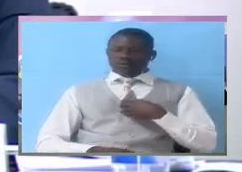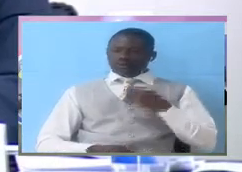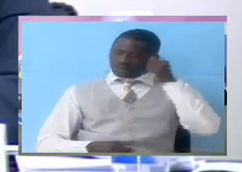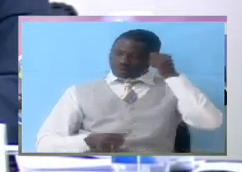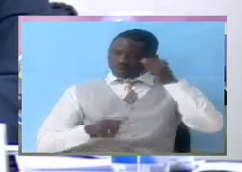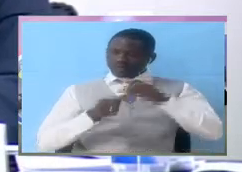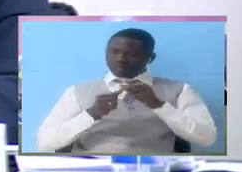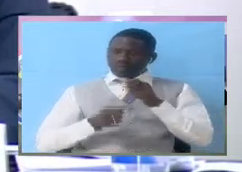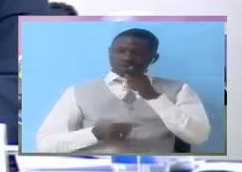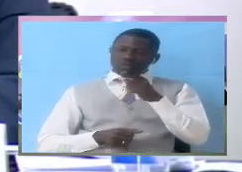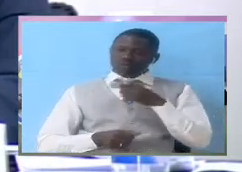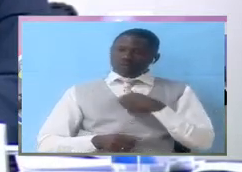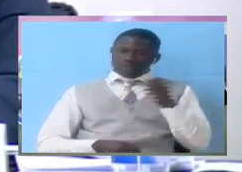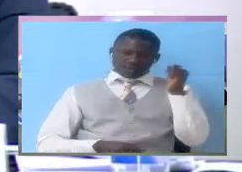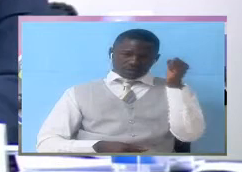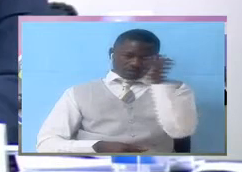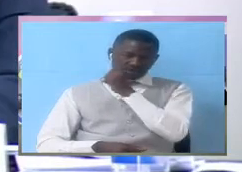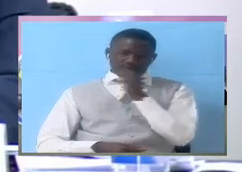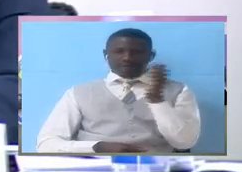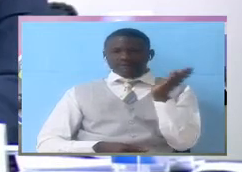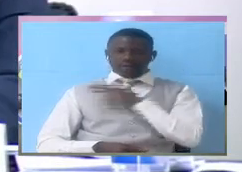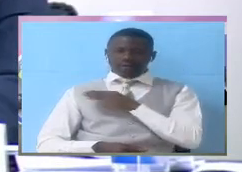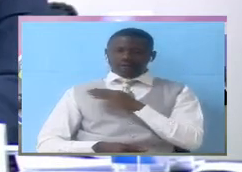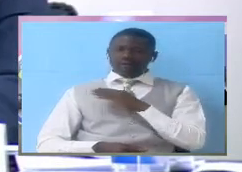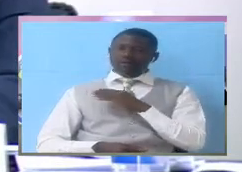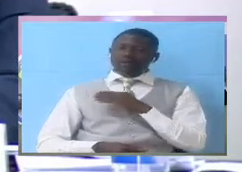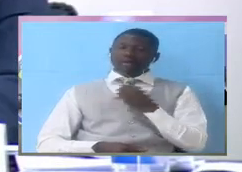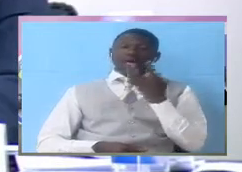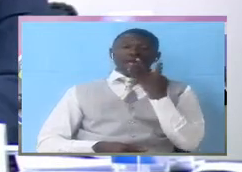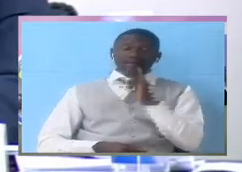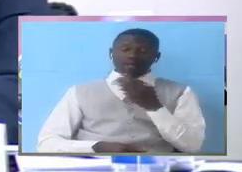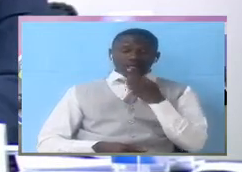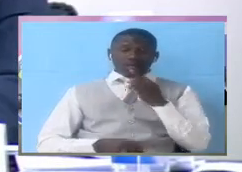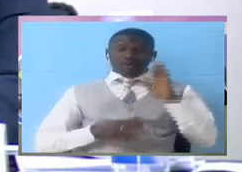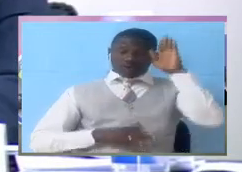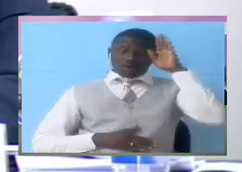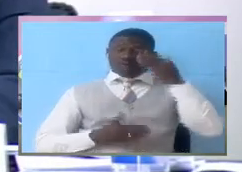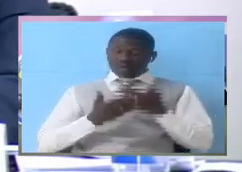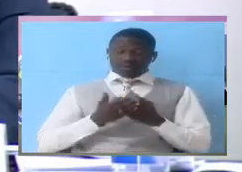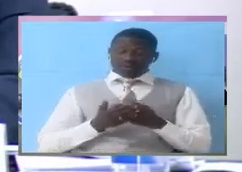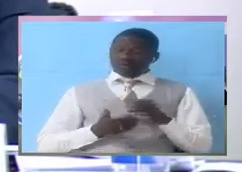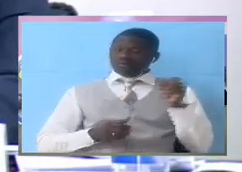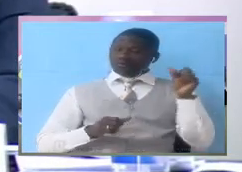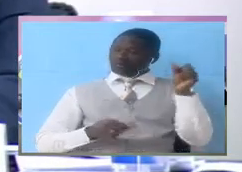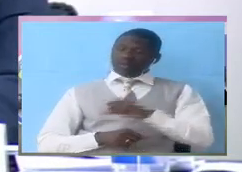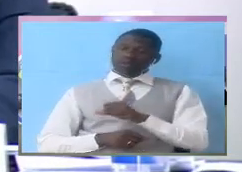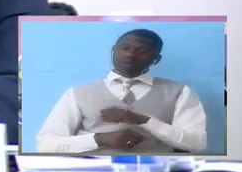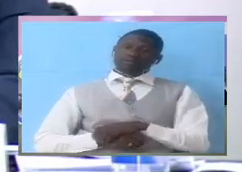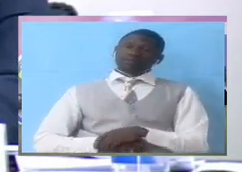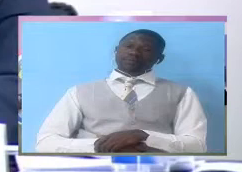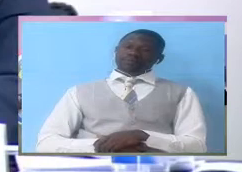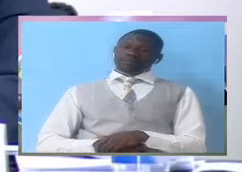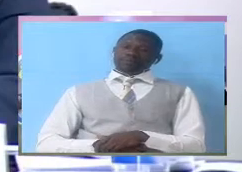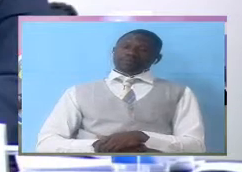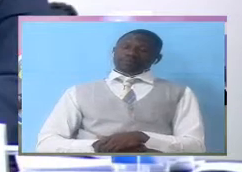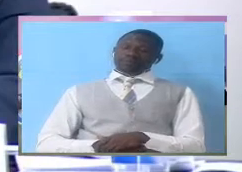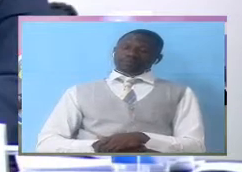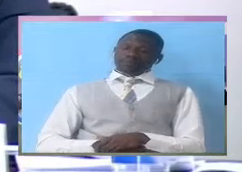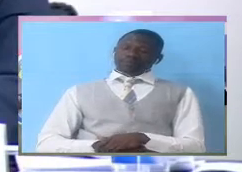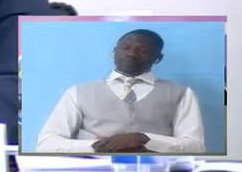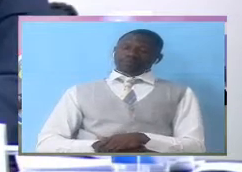it's a criminal offense to lie under oath. Dila fatali tamit ne ya halwa la bu fekke ne wat nga ba pare nga